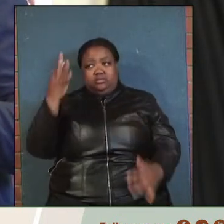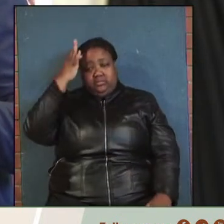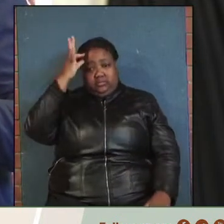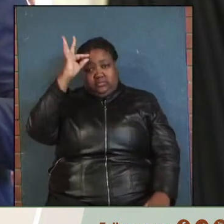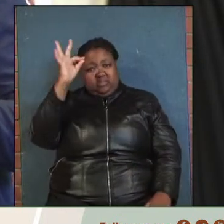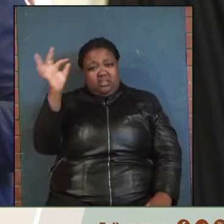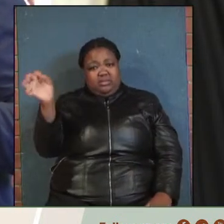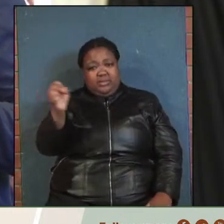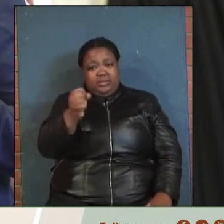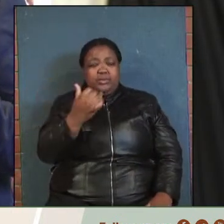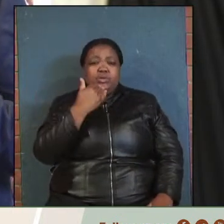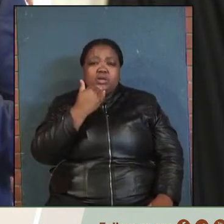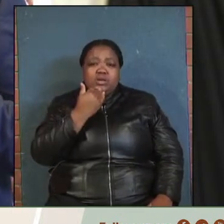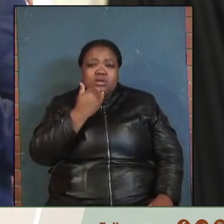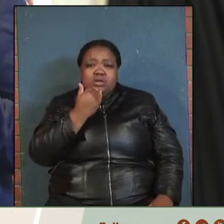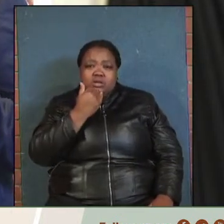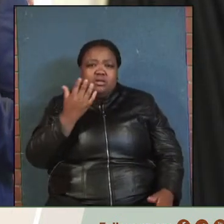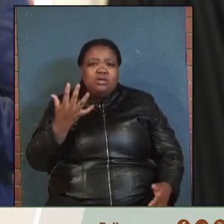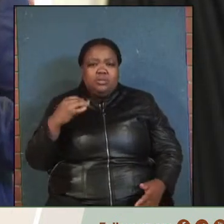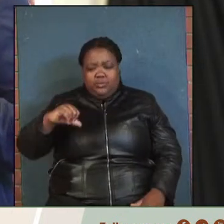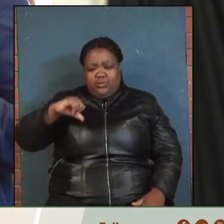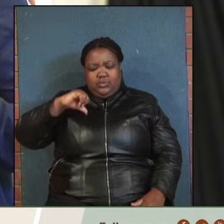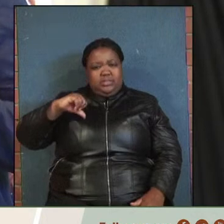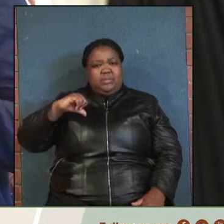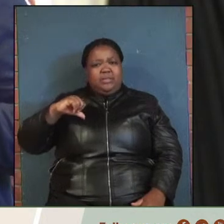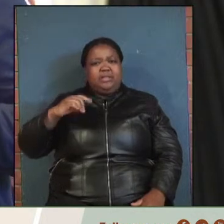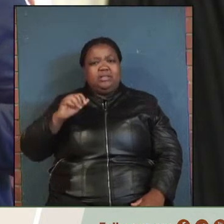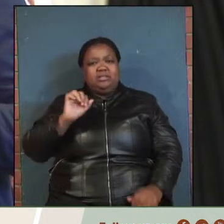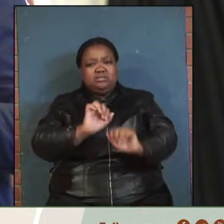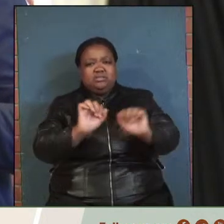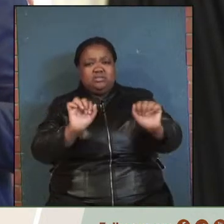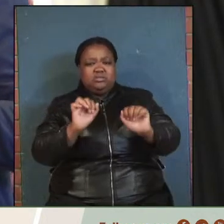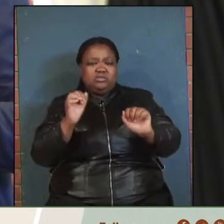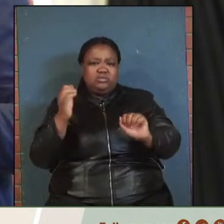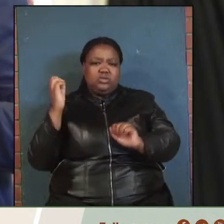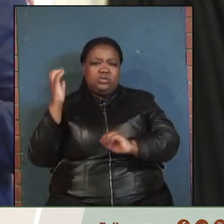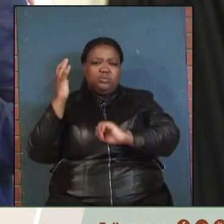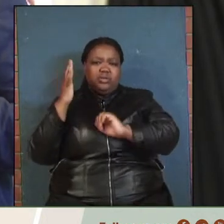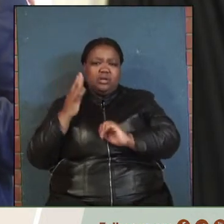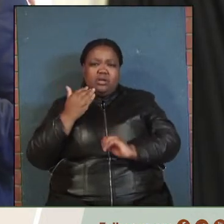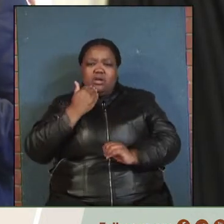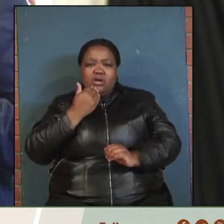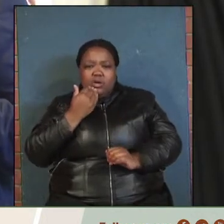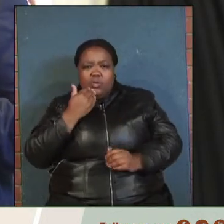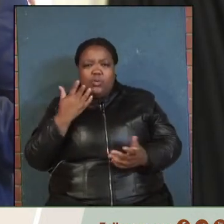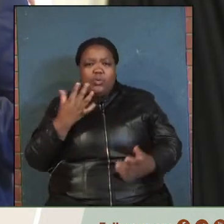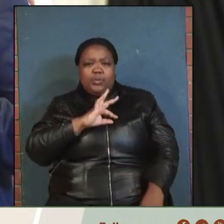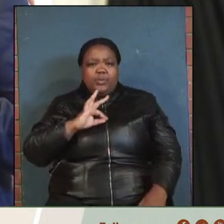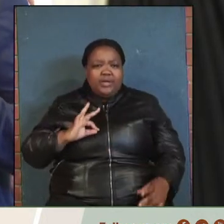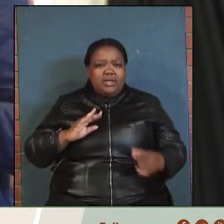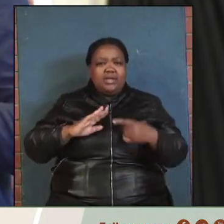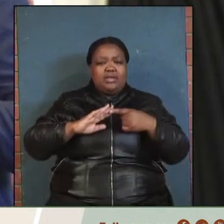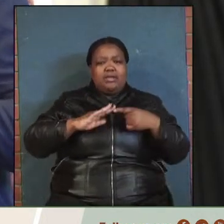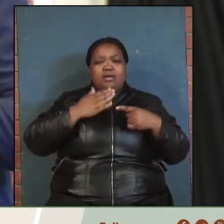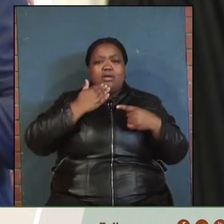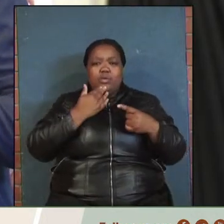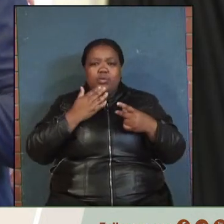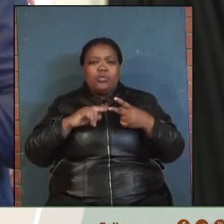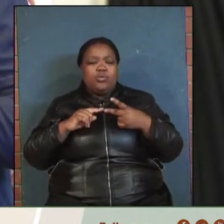must be speaker in your municipality, to elect who must be mayor, who must be the premier, and who must be